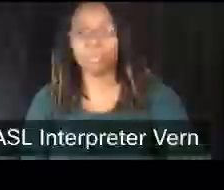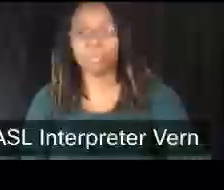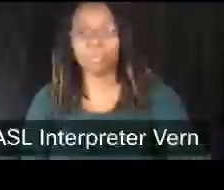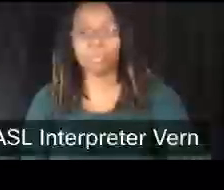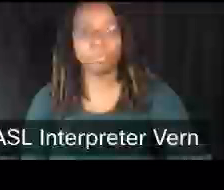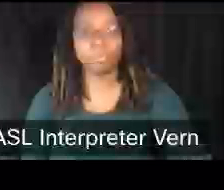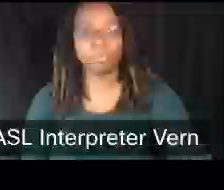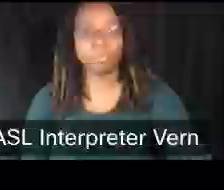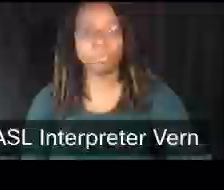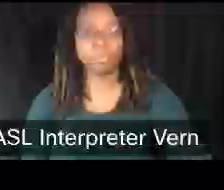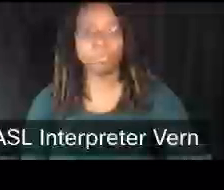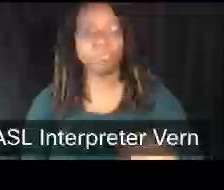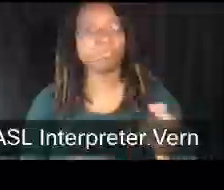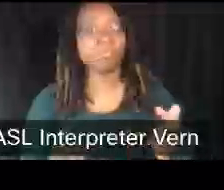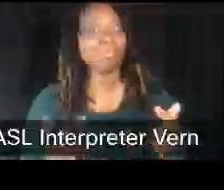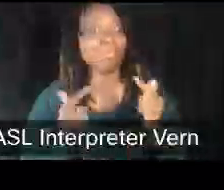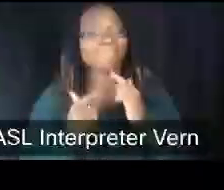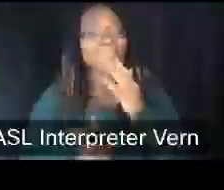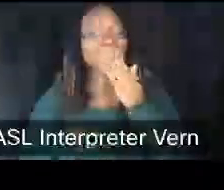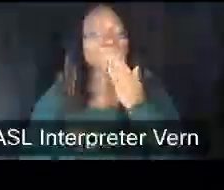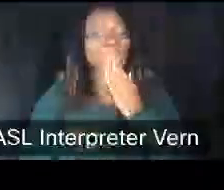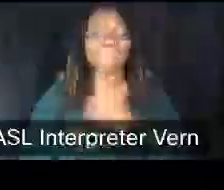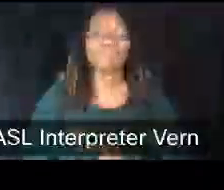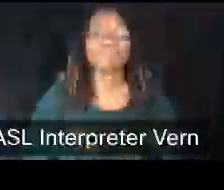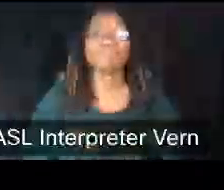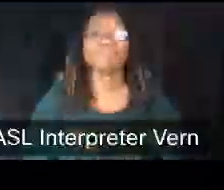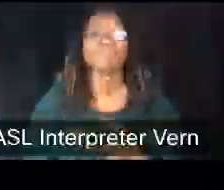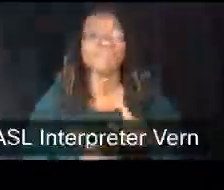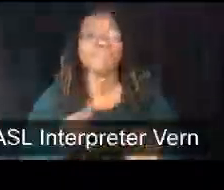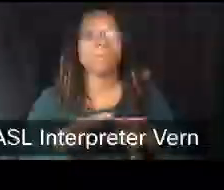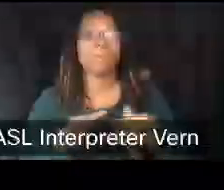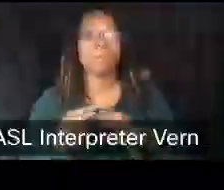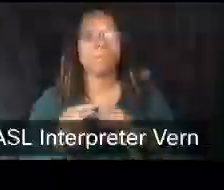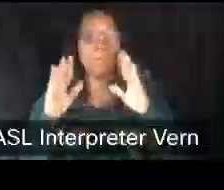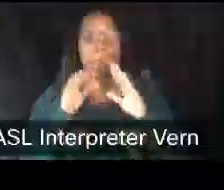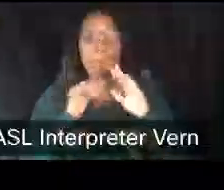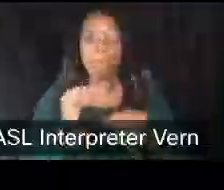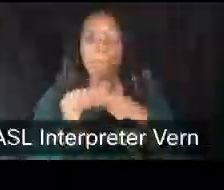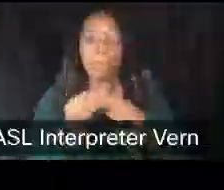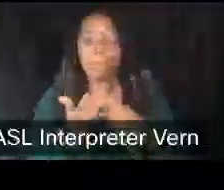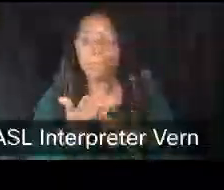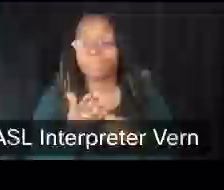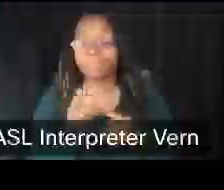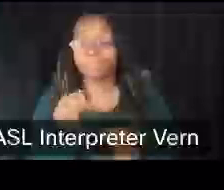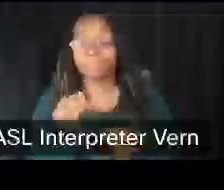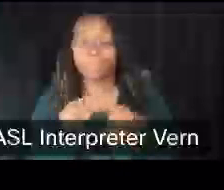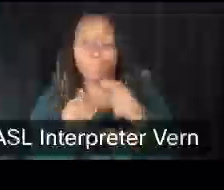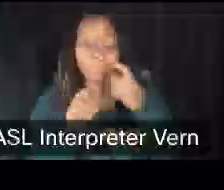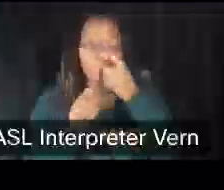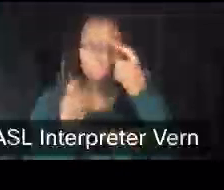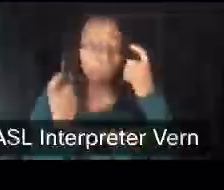when we worry about talking about trauma, at our center, we've been talking for,